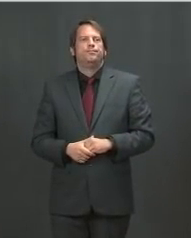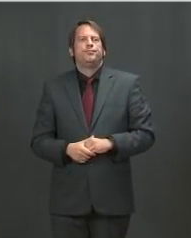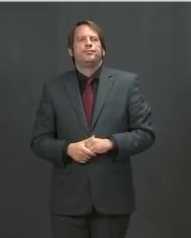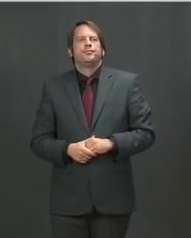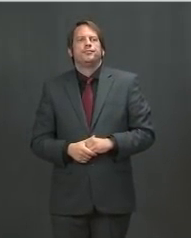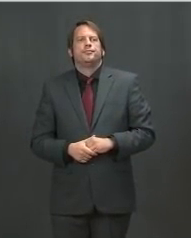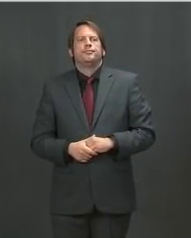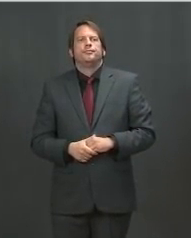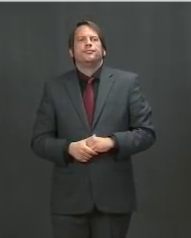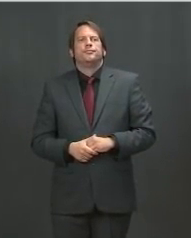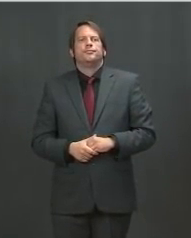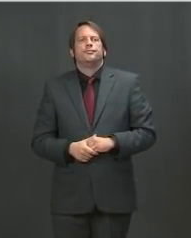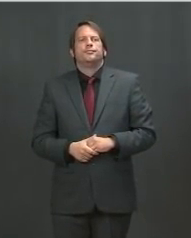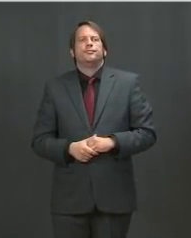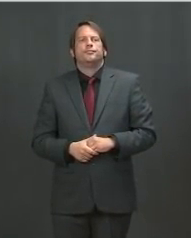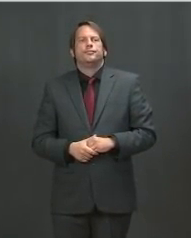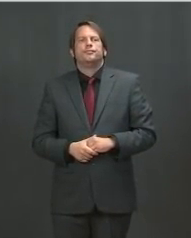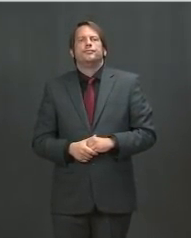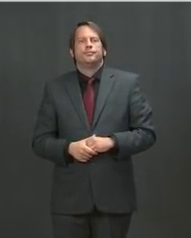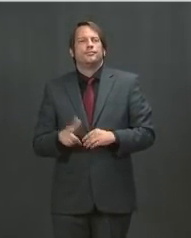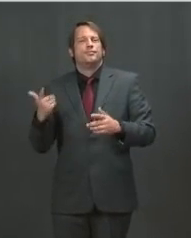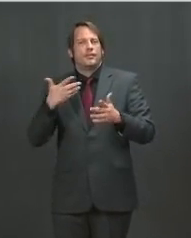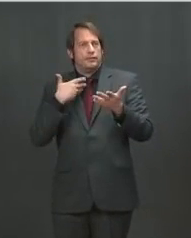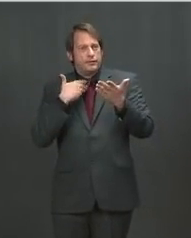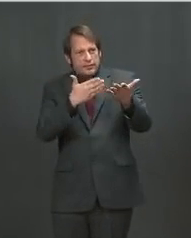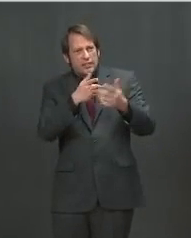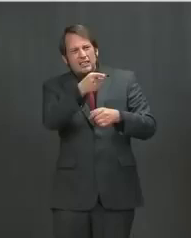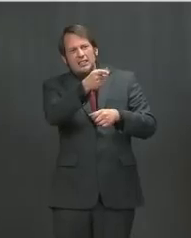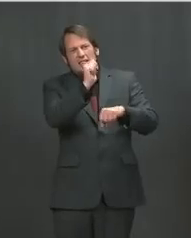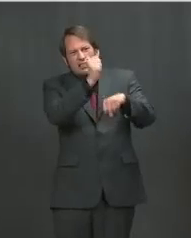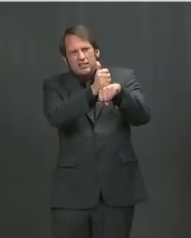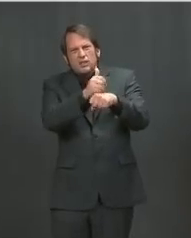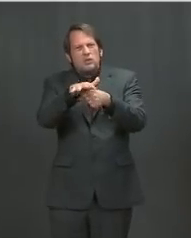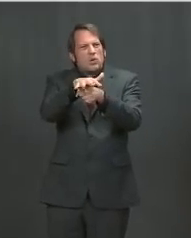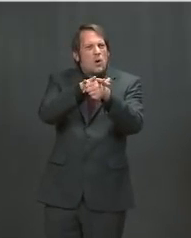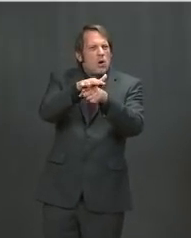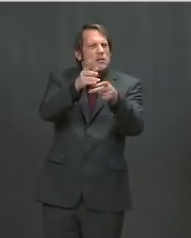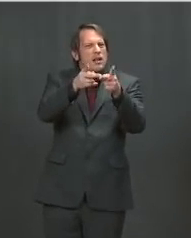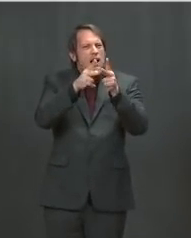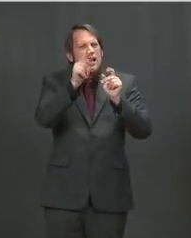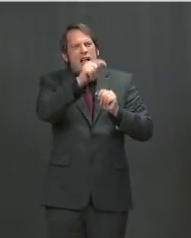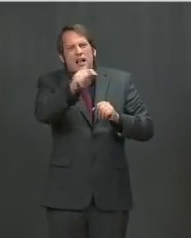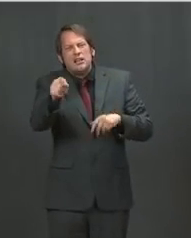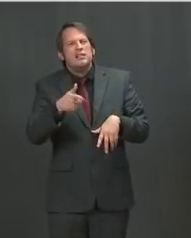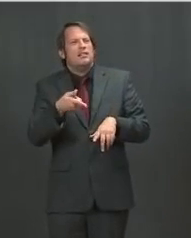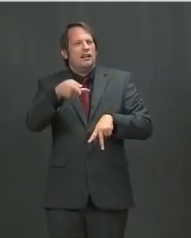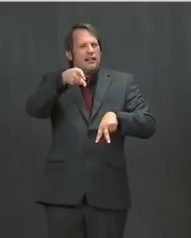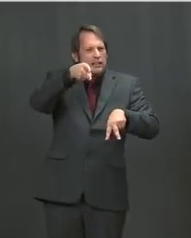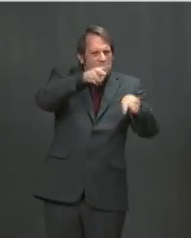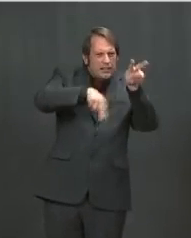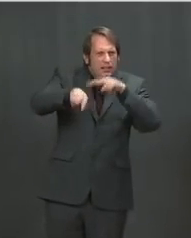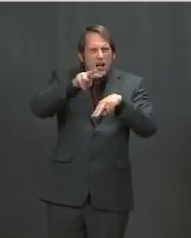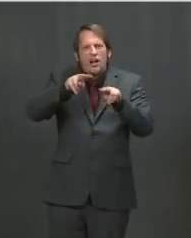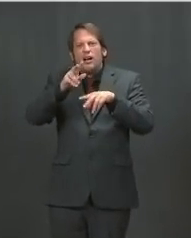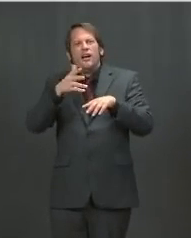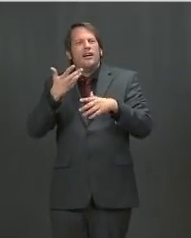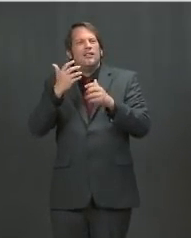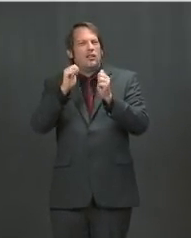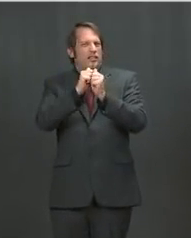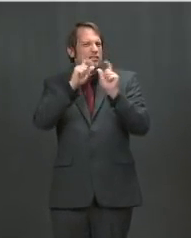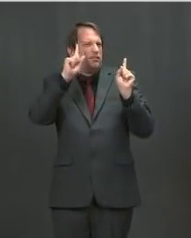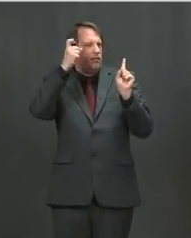locations, and other kinds of things that we review with states in this kind of situation. Next question.